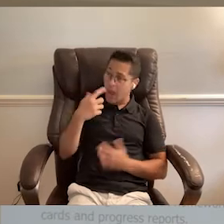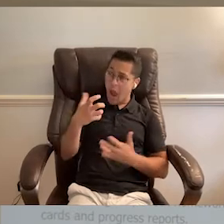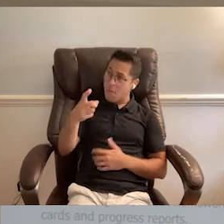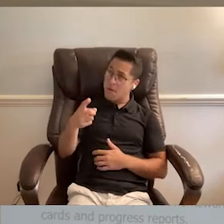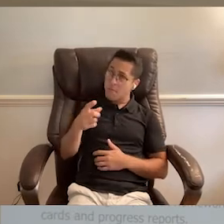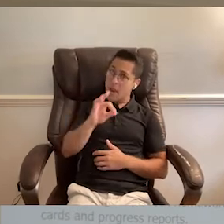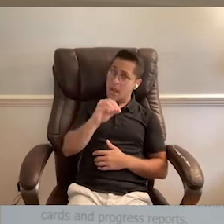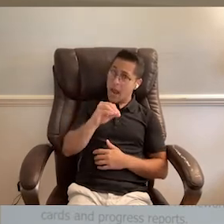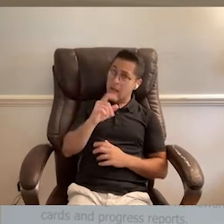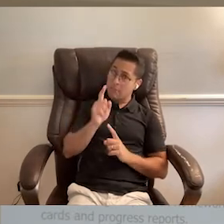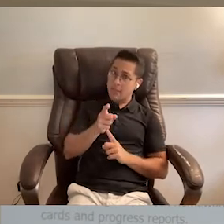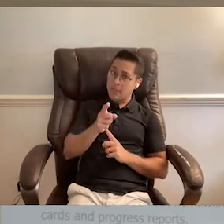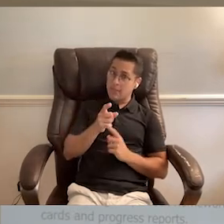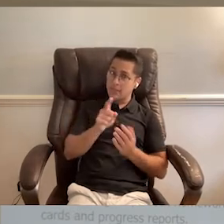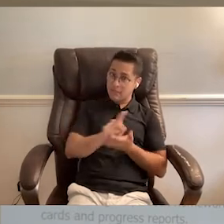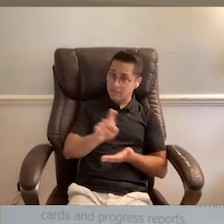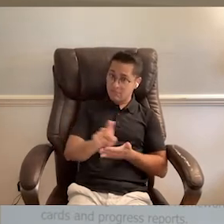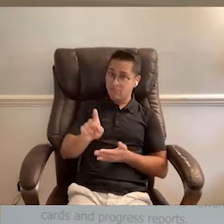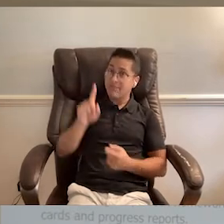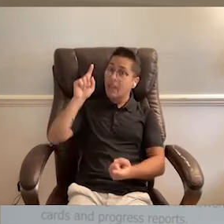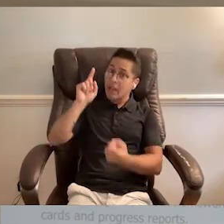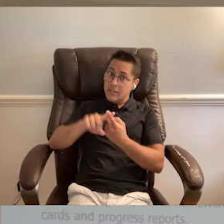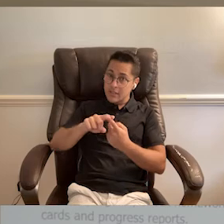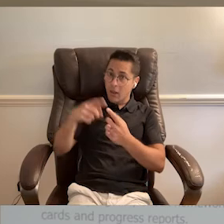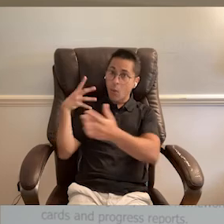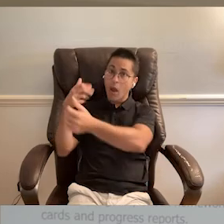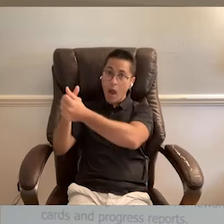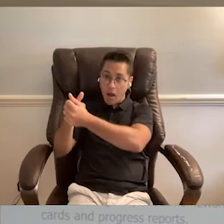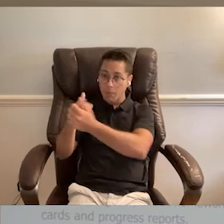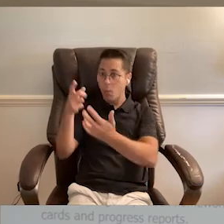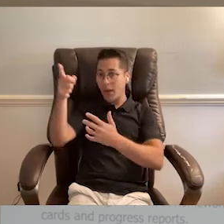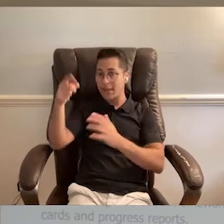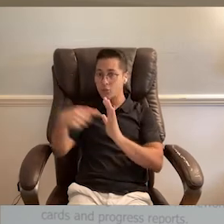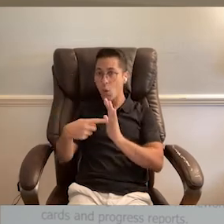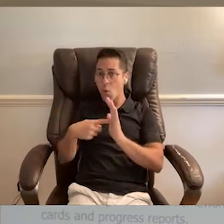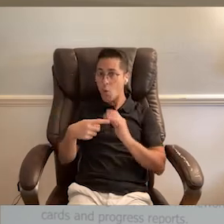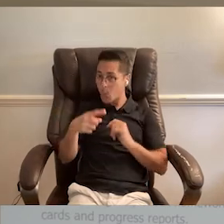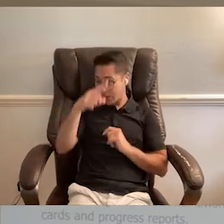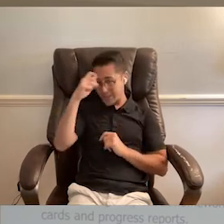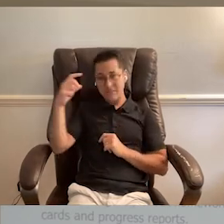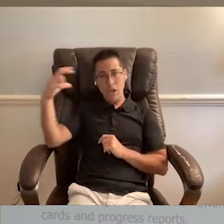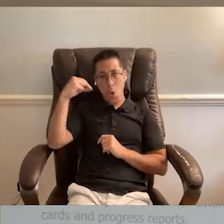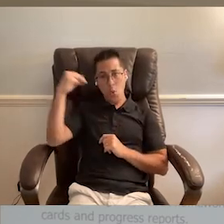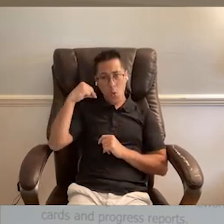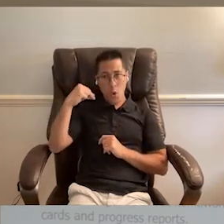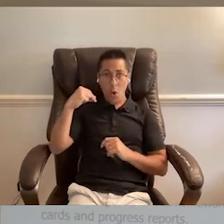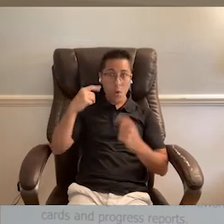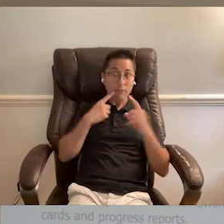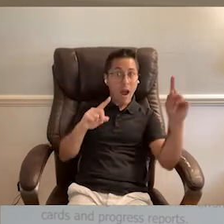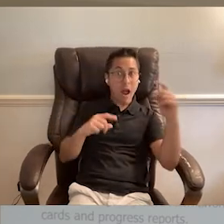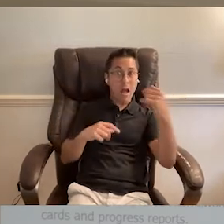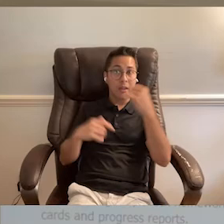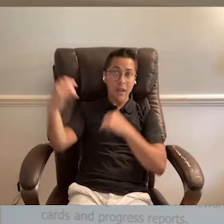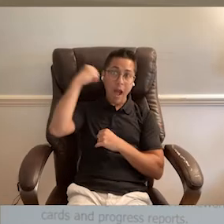week until we're caught up on what he's owed. Because if you get no, no, no, and you get a yes, from the first time you